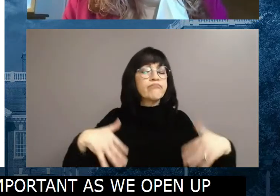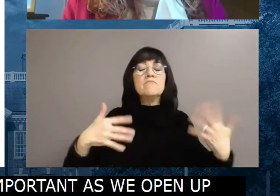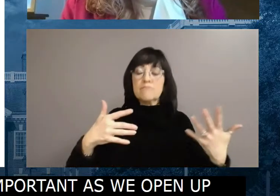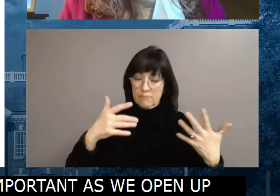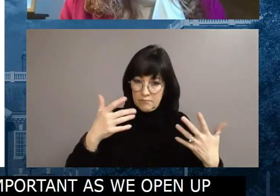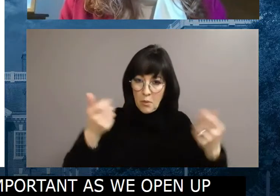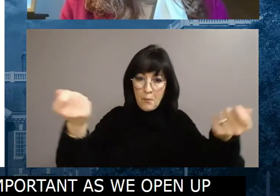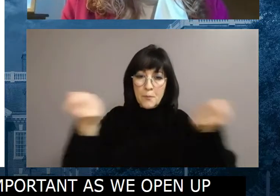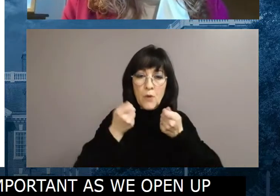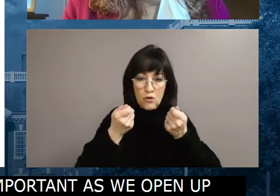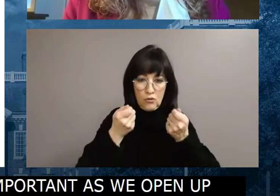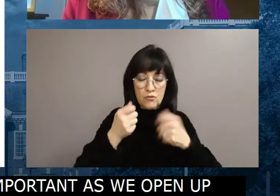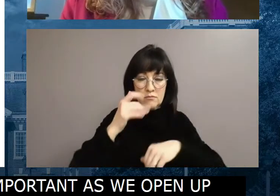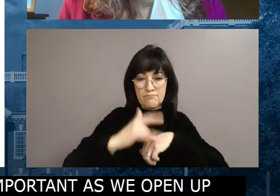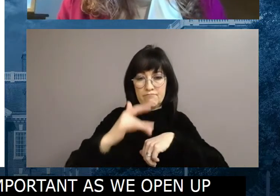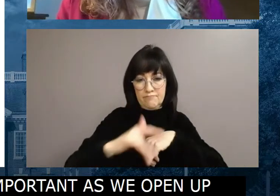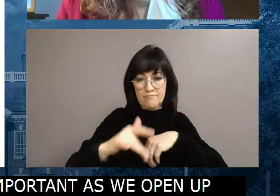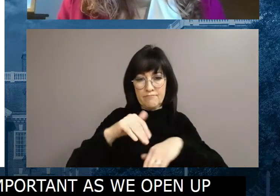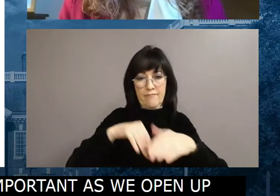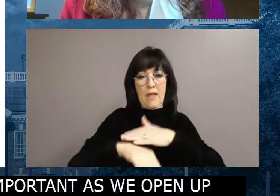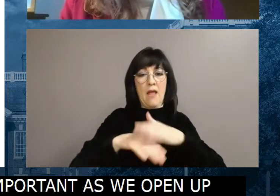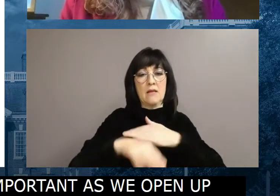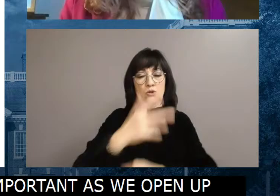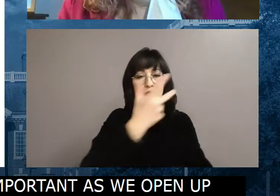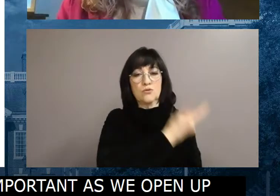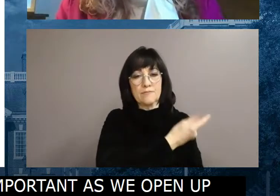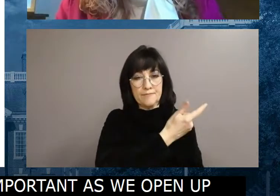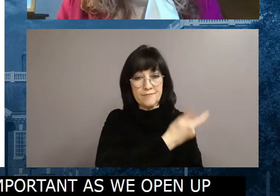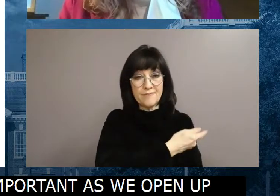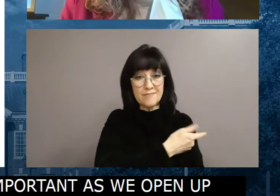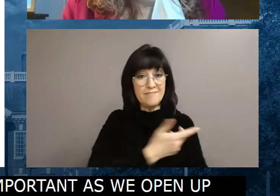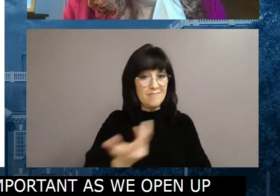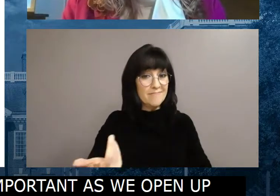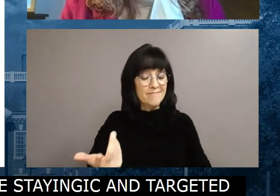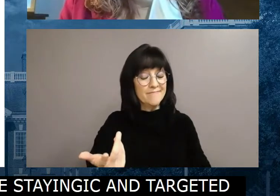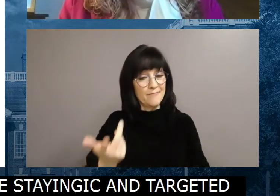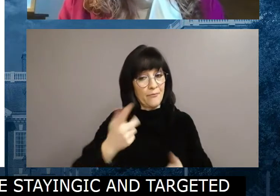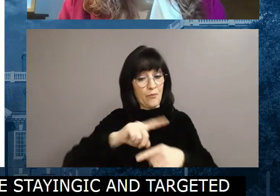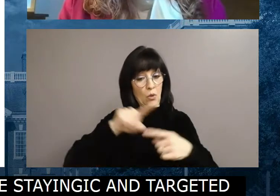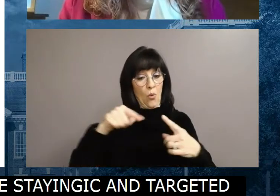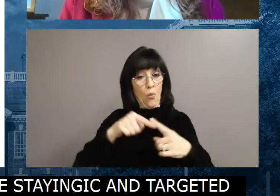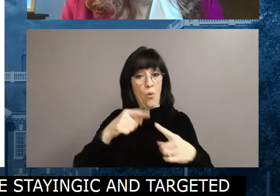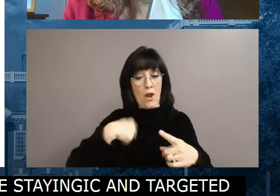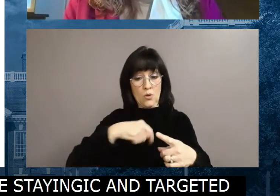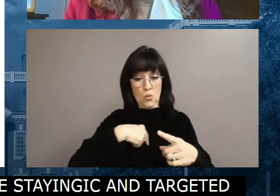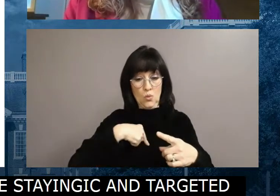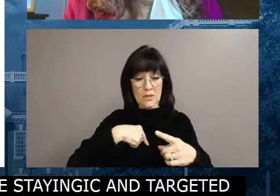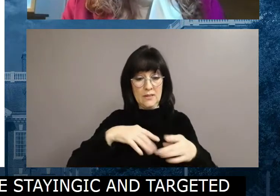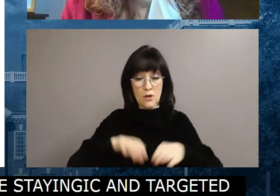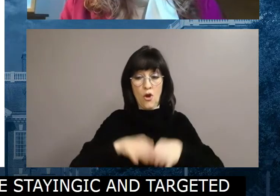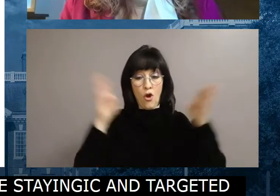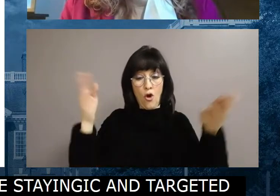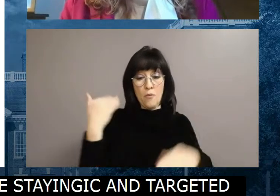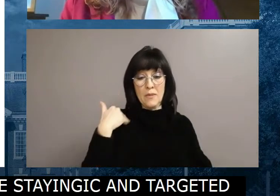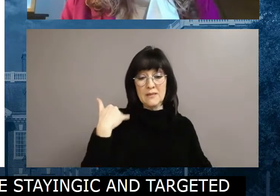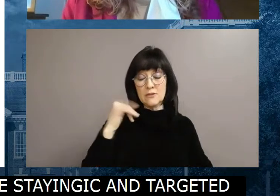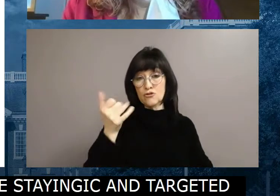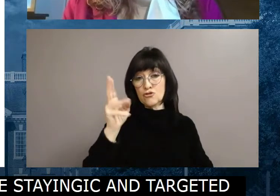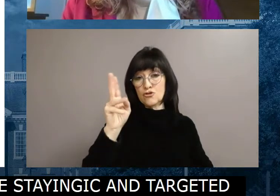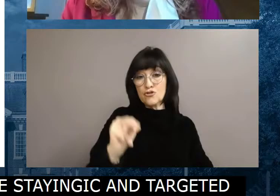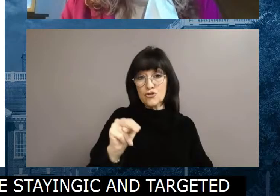in January, that we're not where we want to be as far as vaccinating